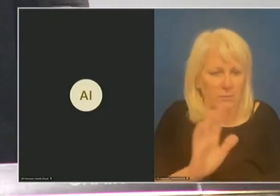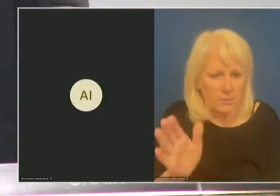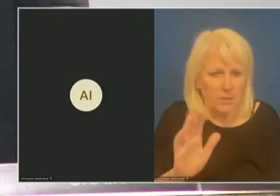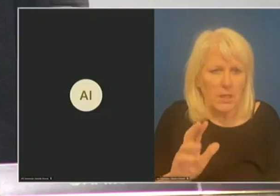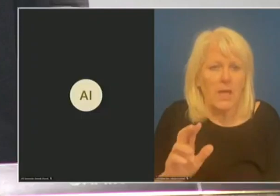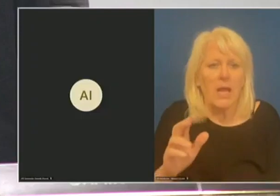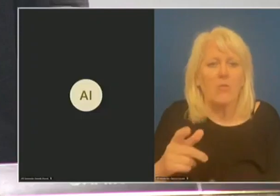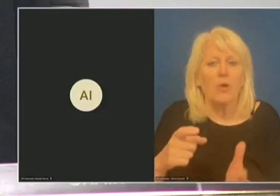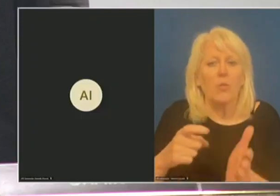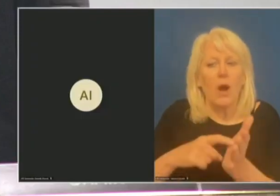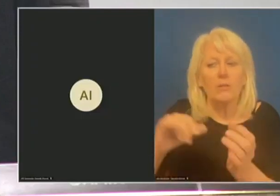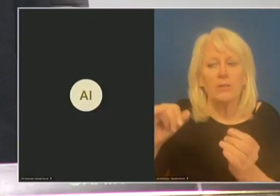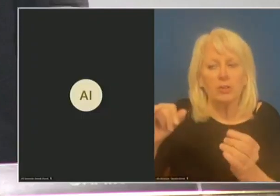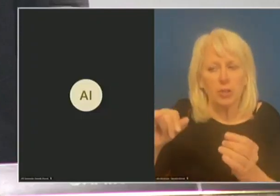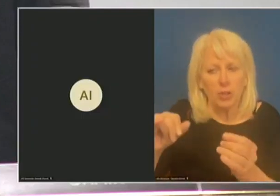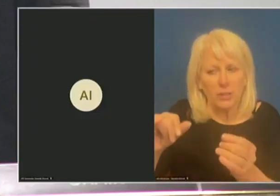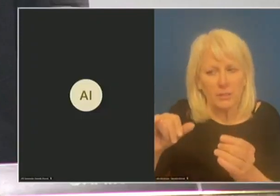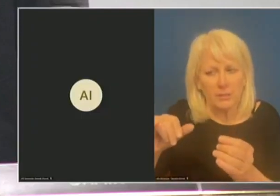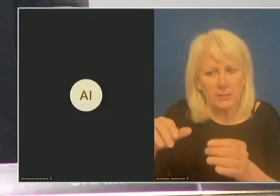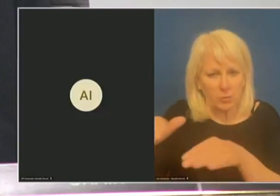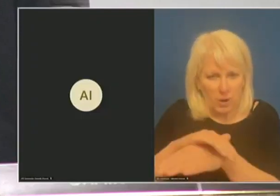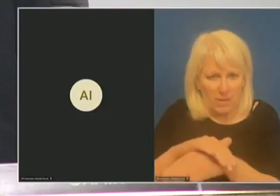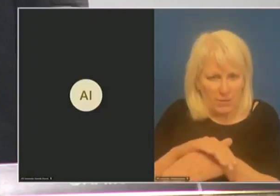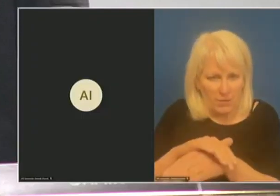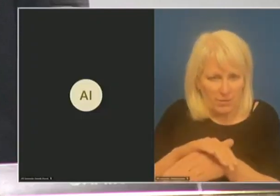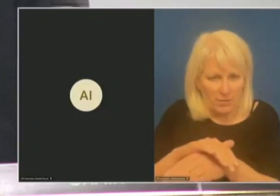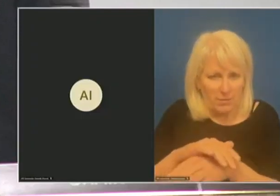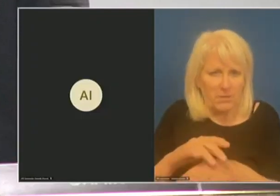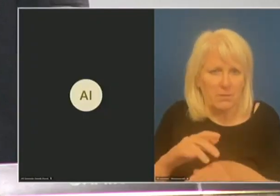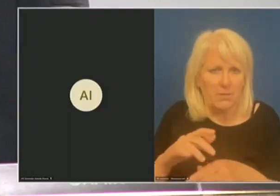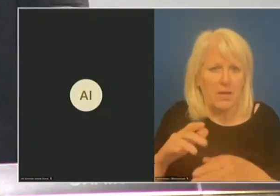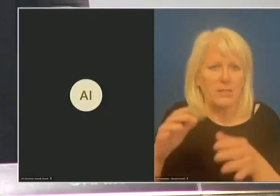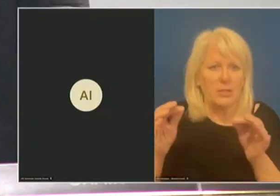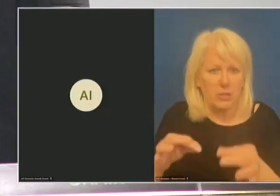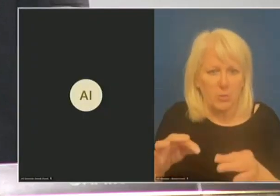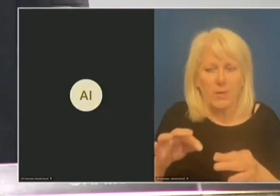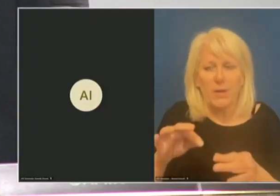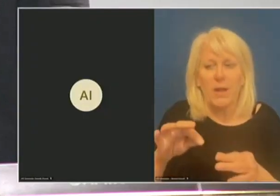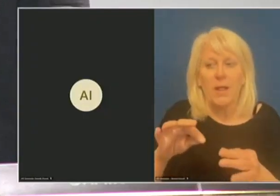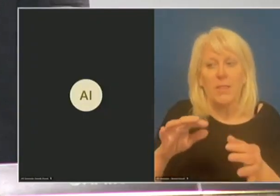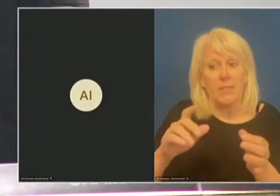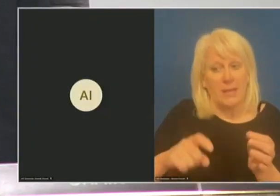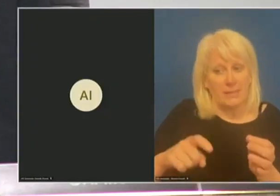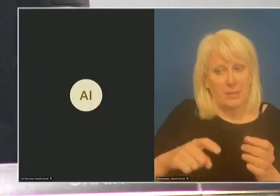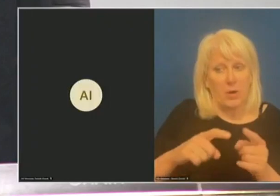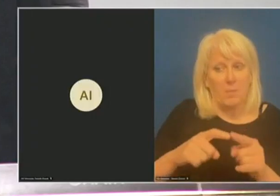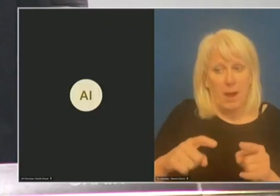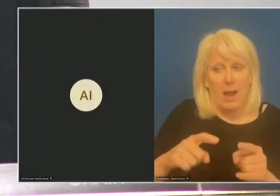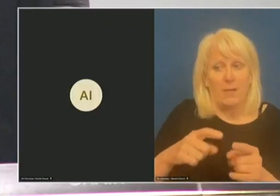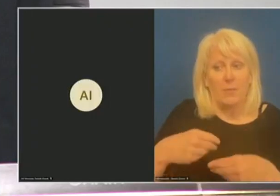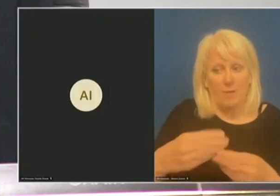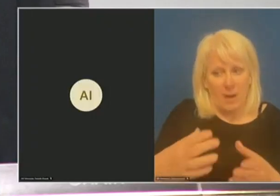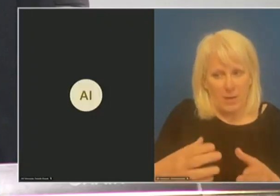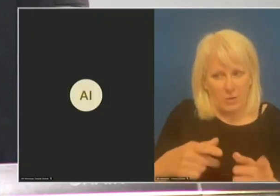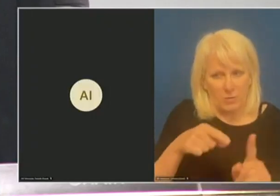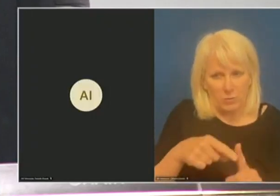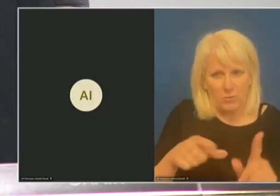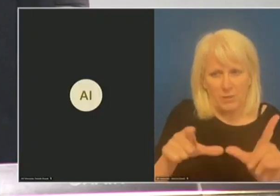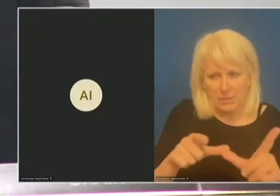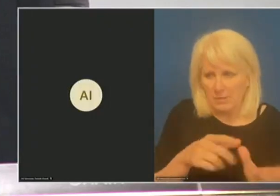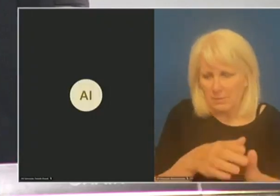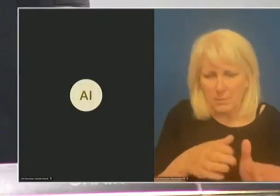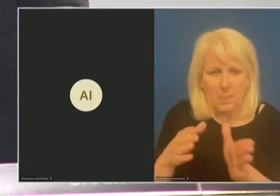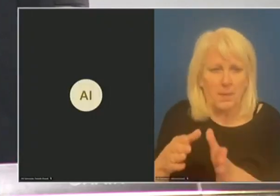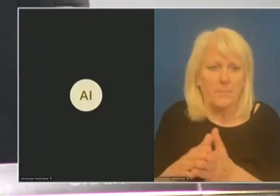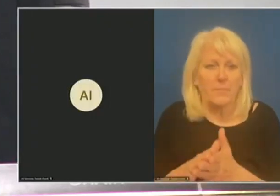coverage of health care that is determined to be medically necessary by a health care provider acting with acceptable standards of practice. And Representative